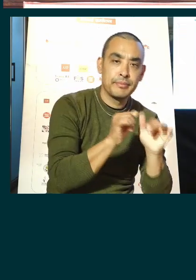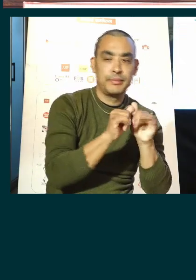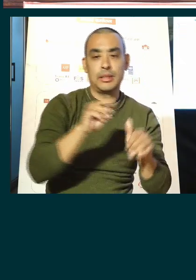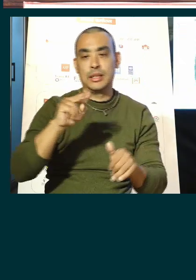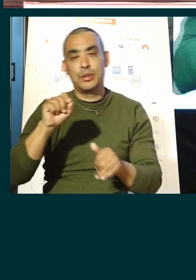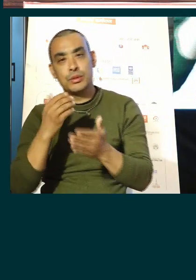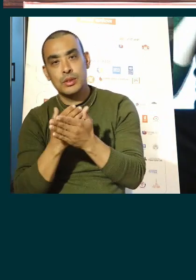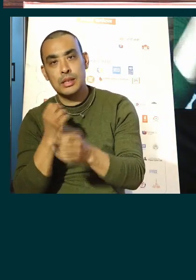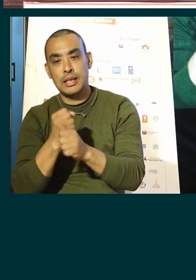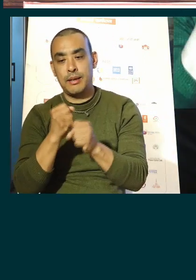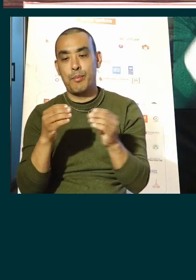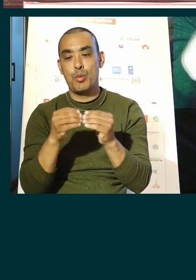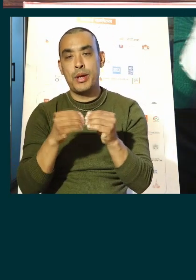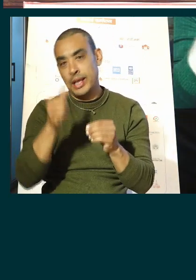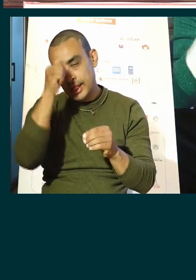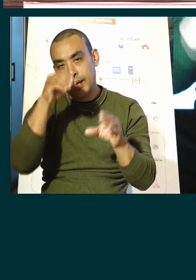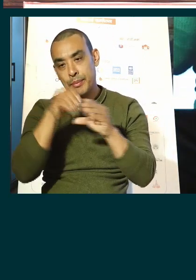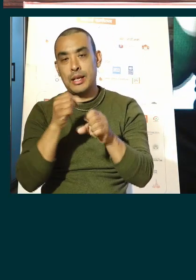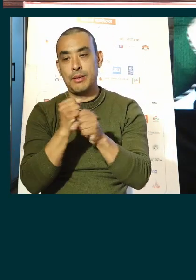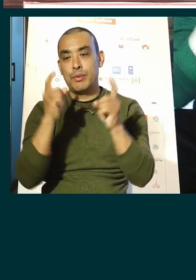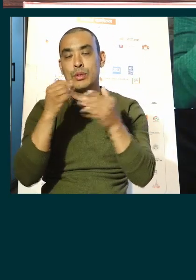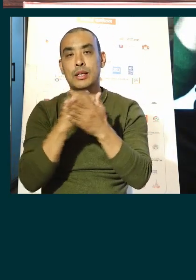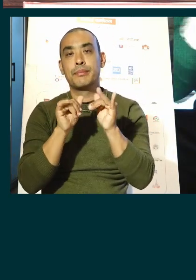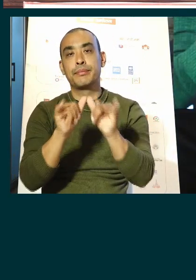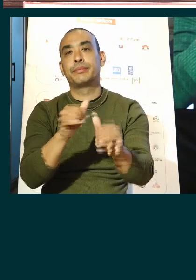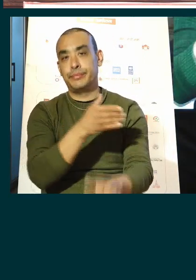NGO that I'm following in Mumbai are using during workshop, etc.